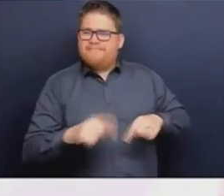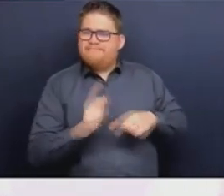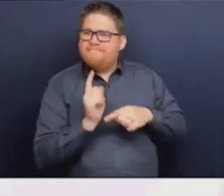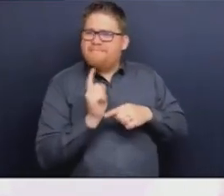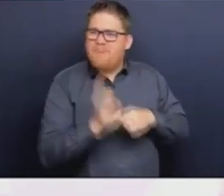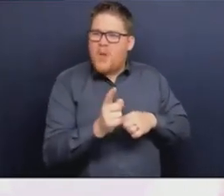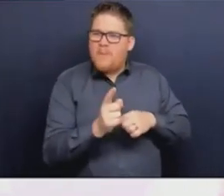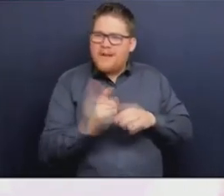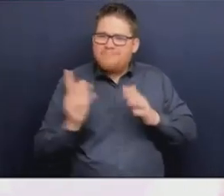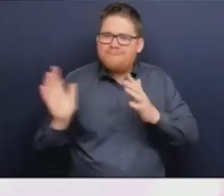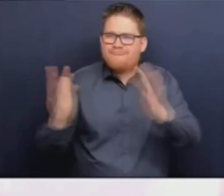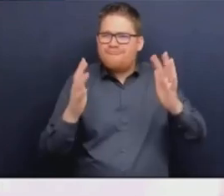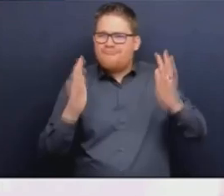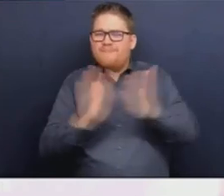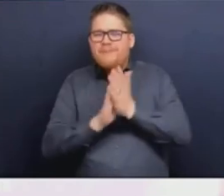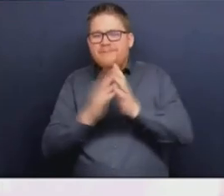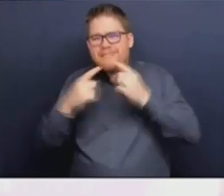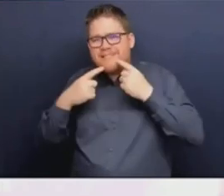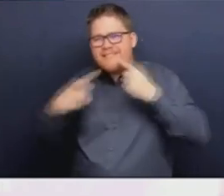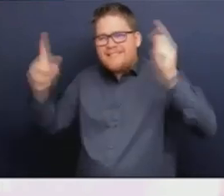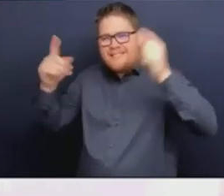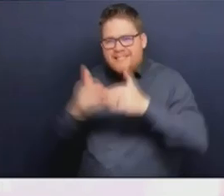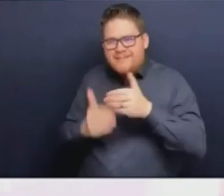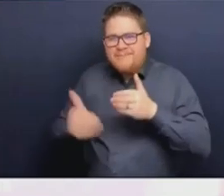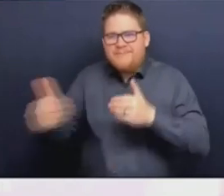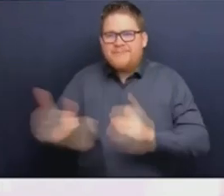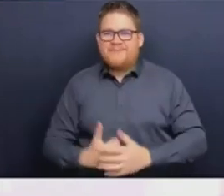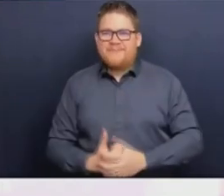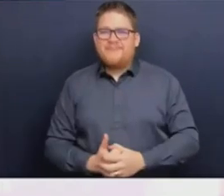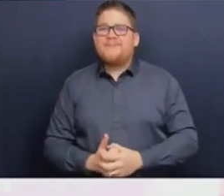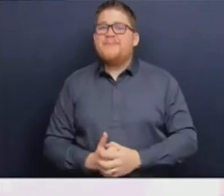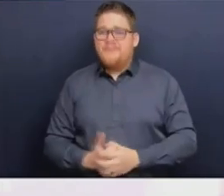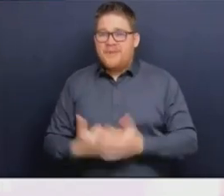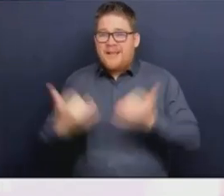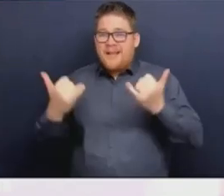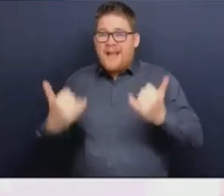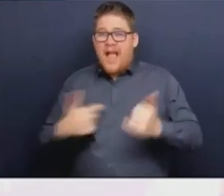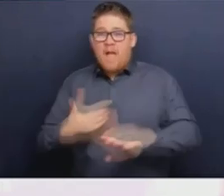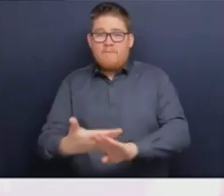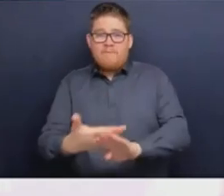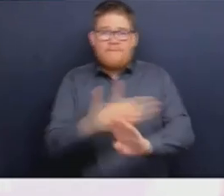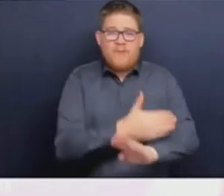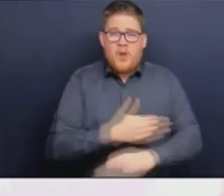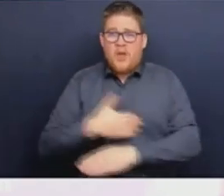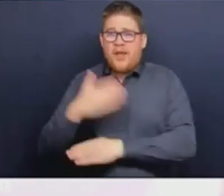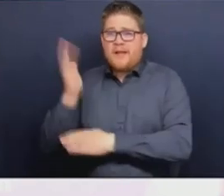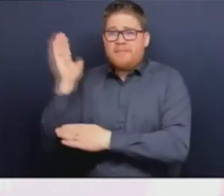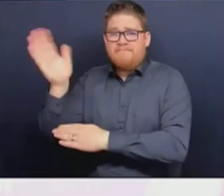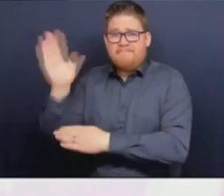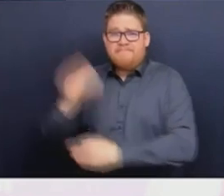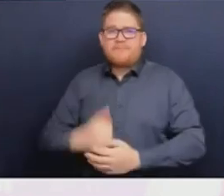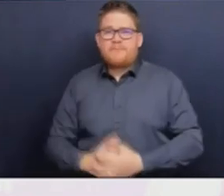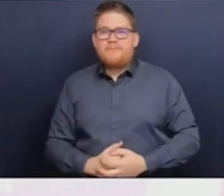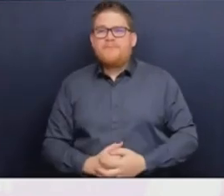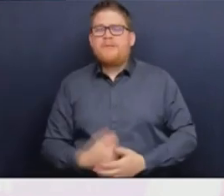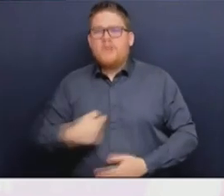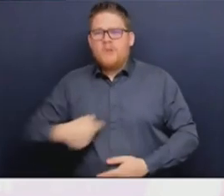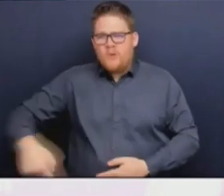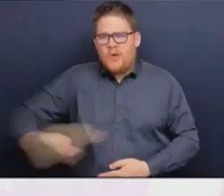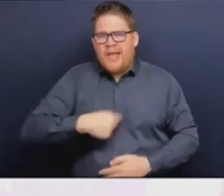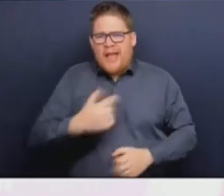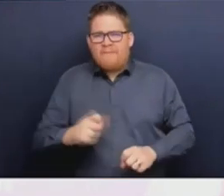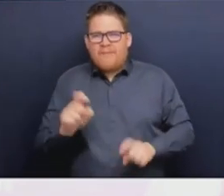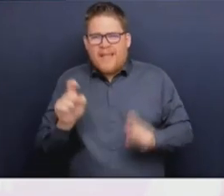I just say before I get into any remarks that I think we must always take these moments to recognize